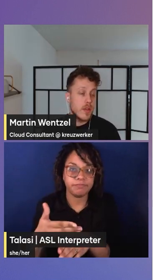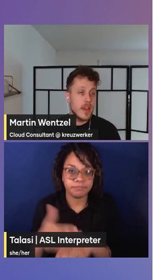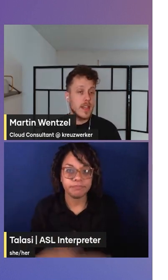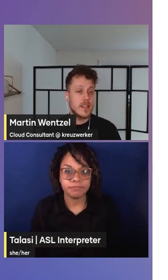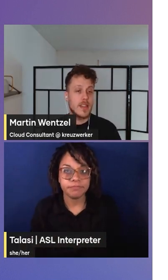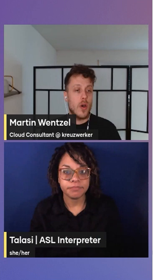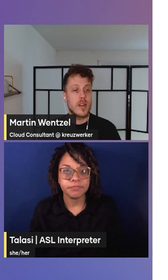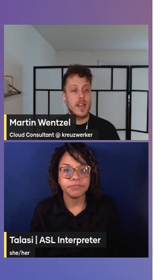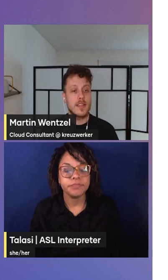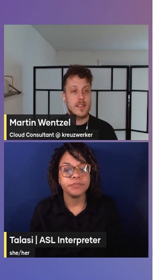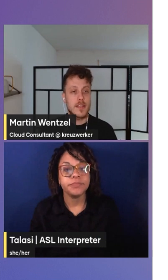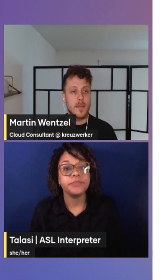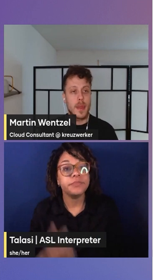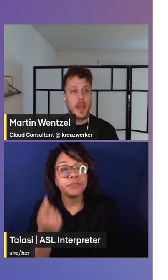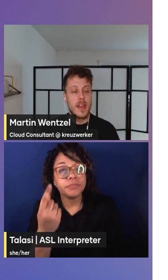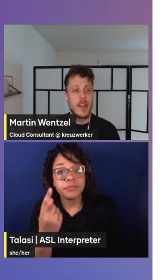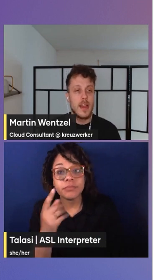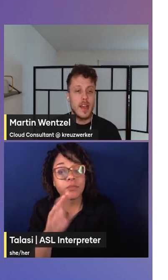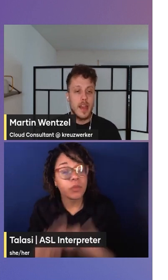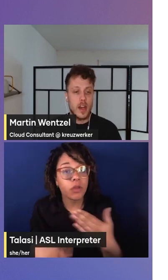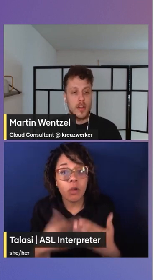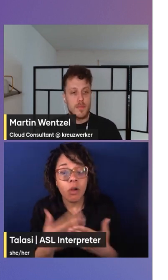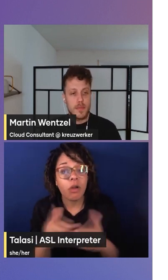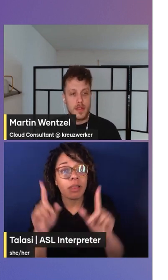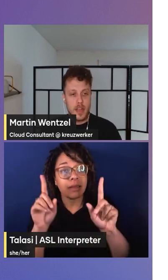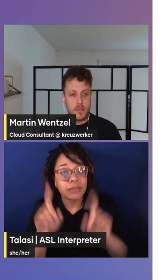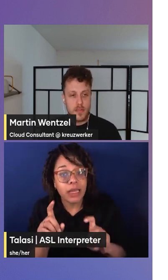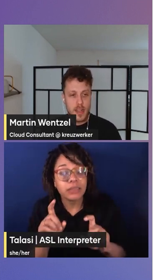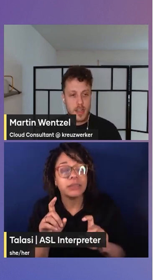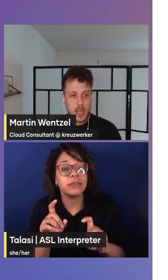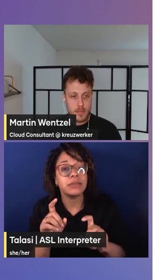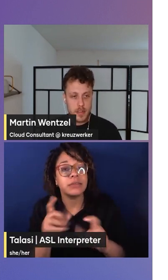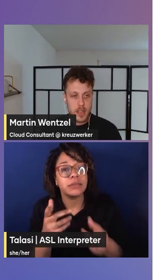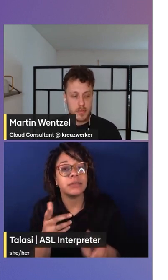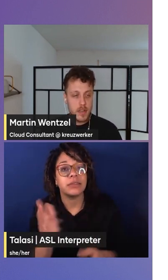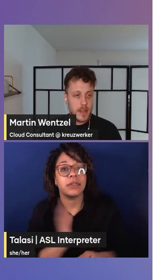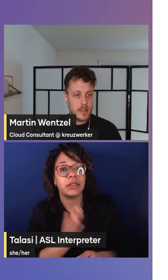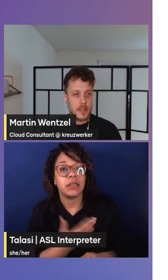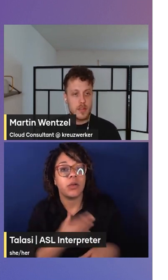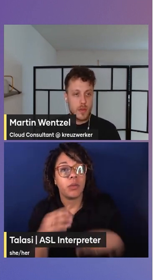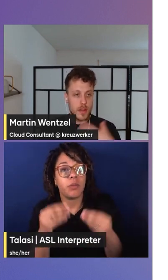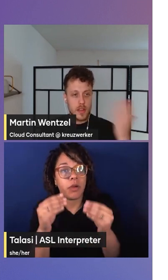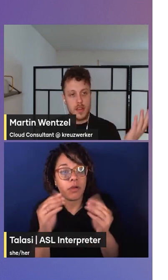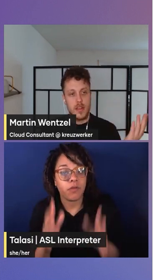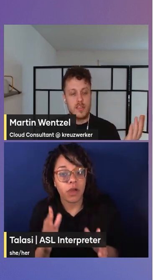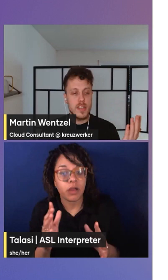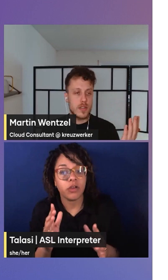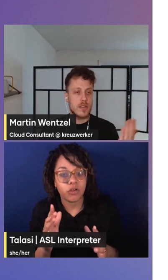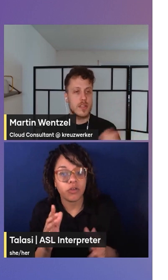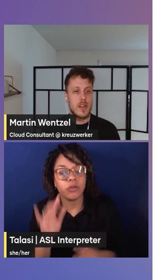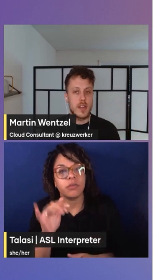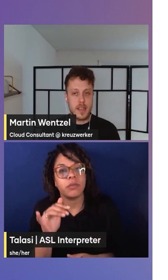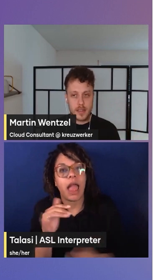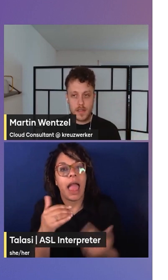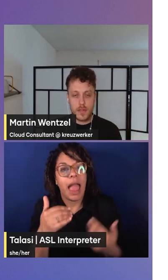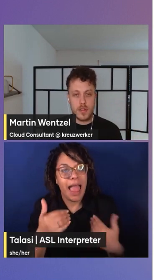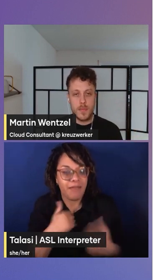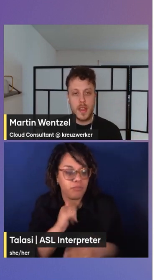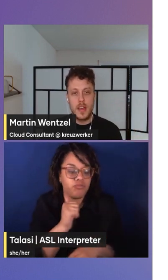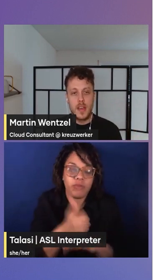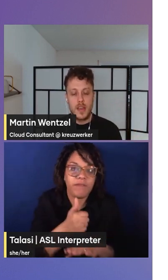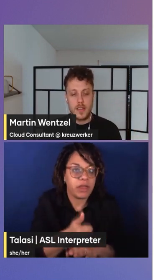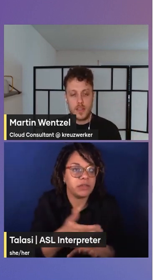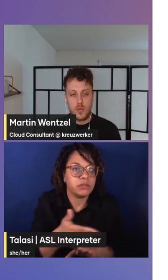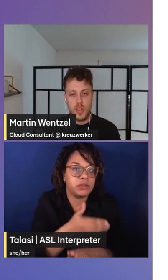And the good thing is that all the tests in our provider are prefixed with the resource the tests are